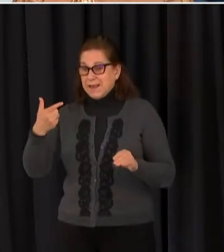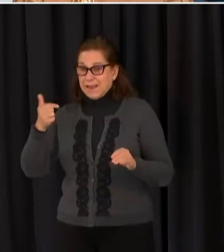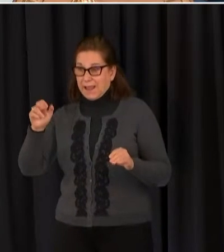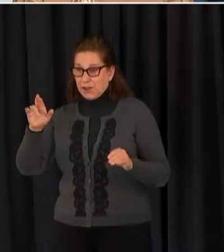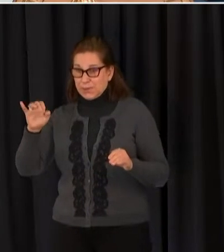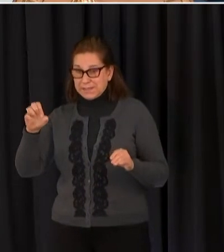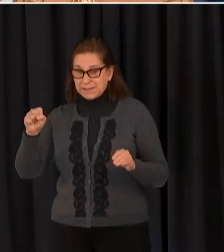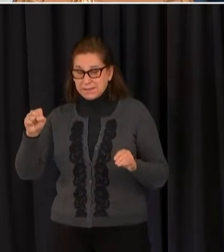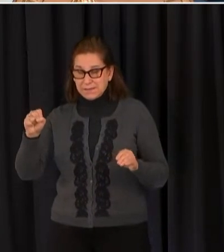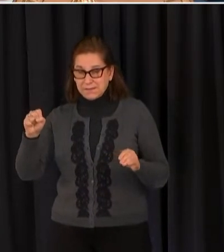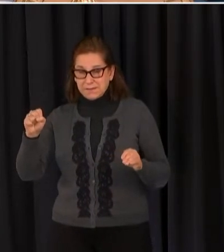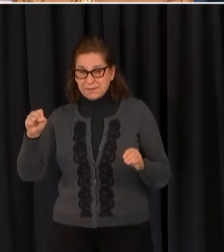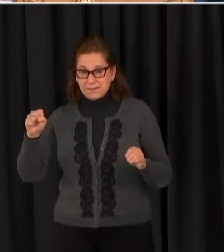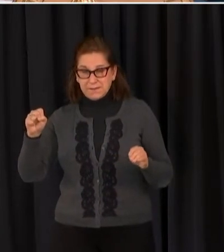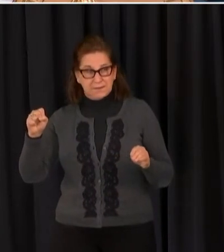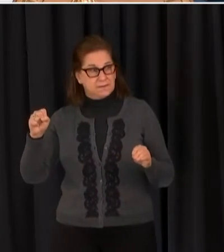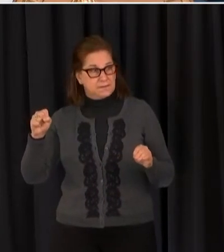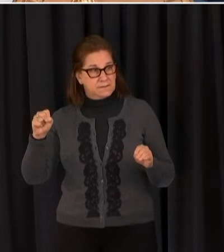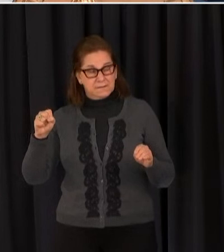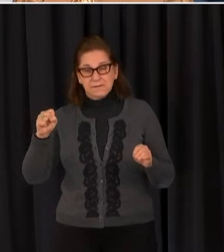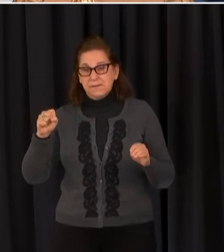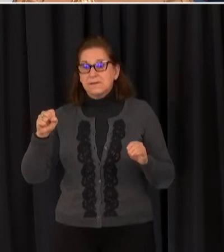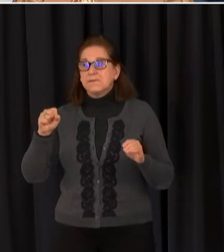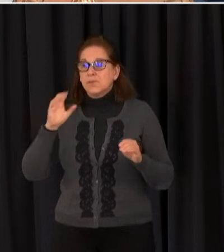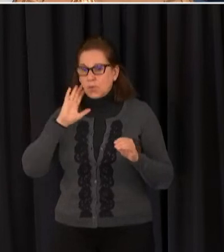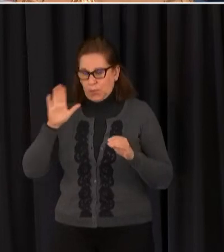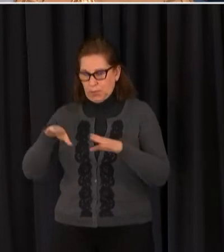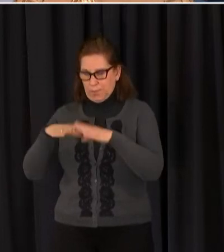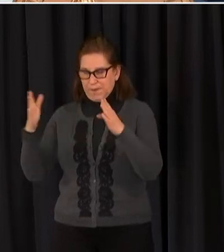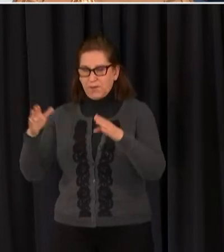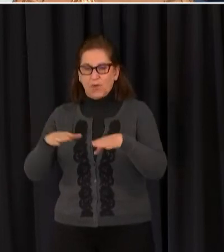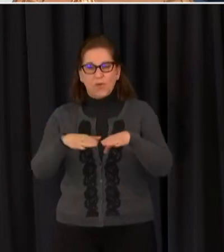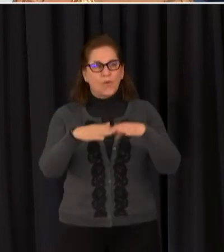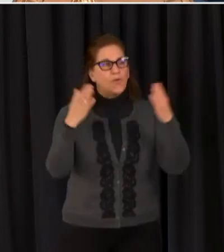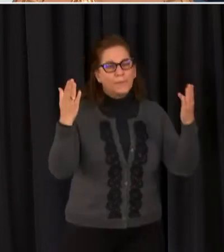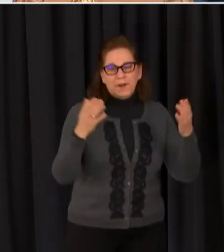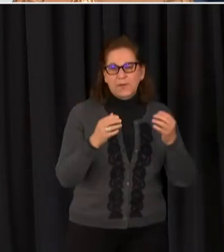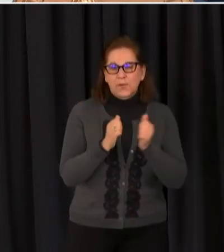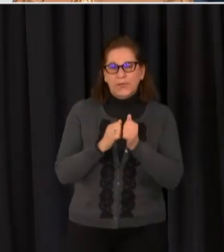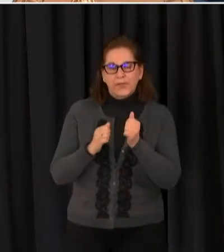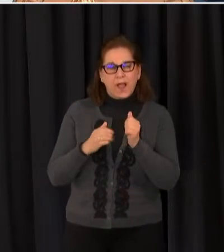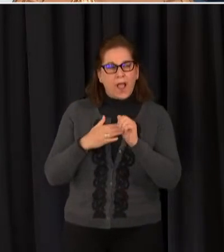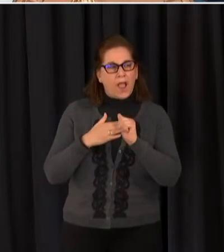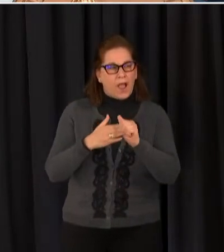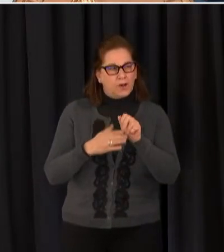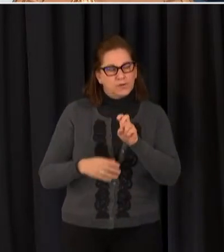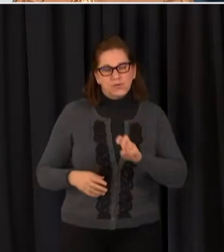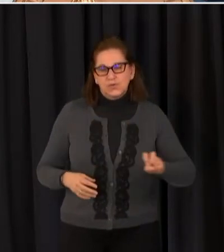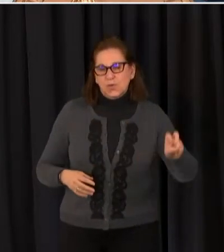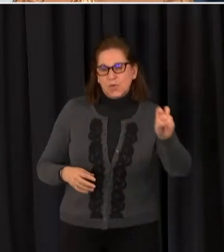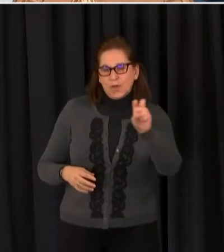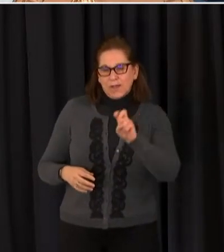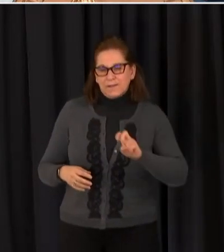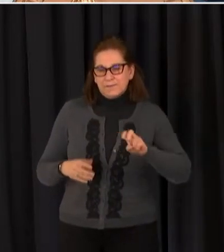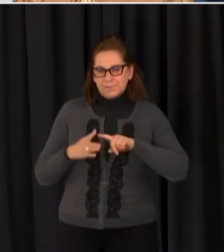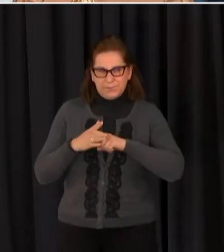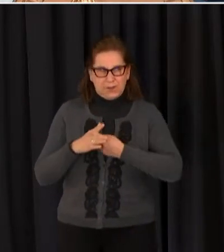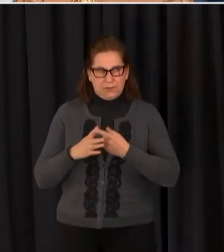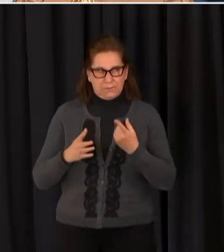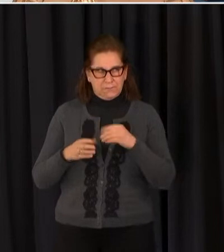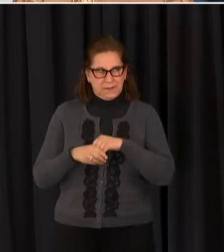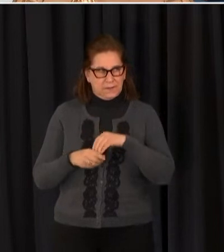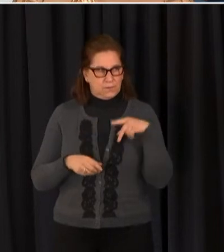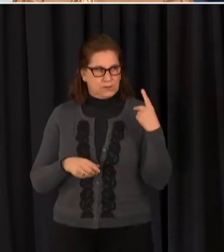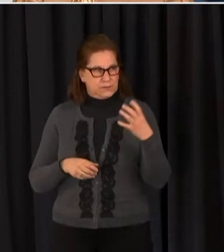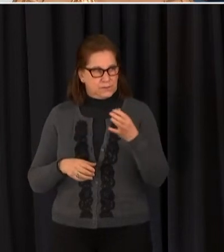Now we add the guided tours can resume in the district. I